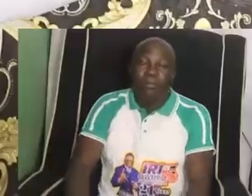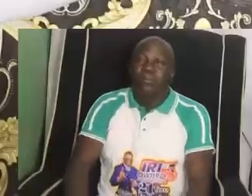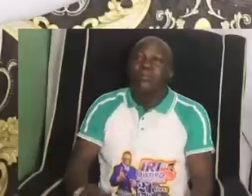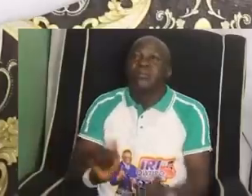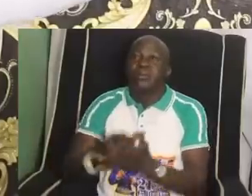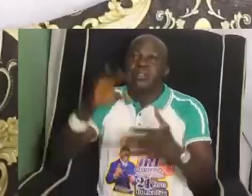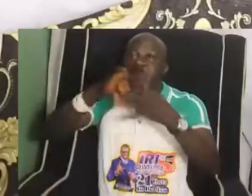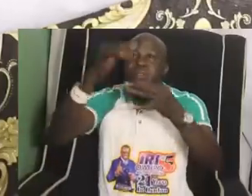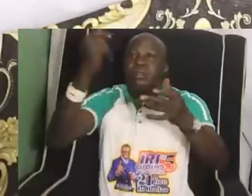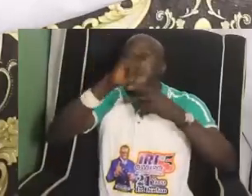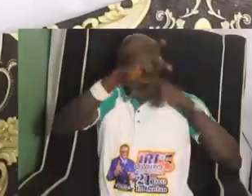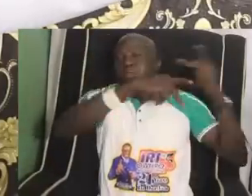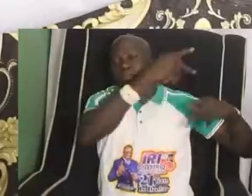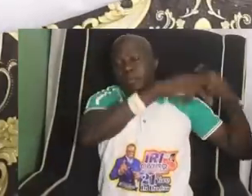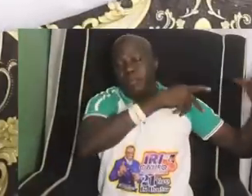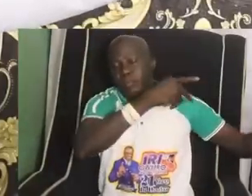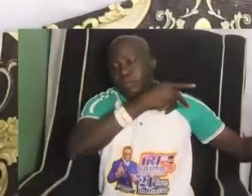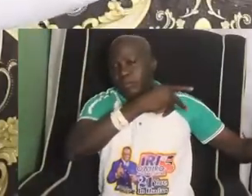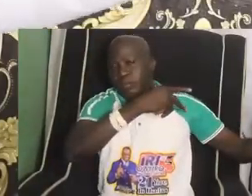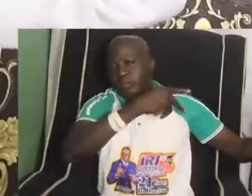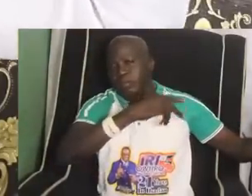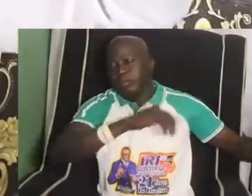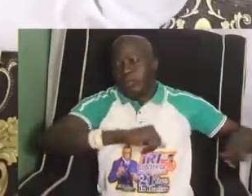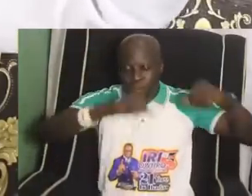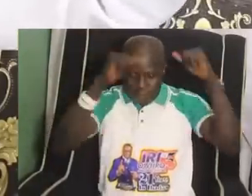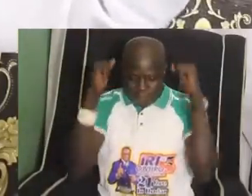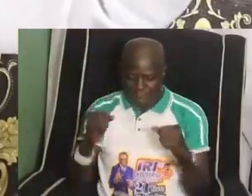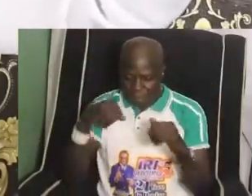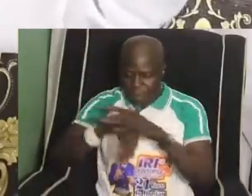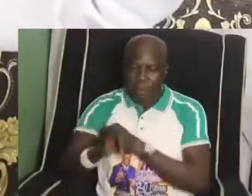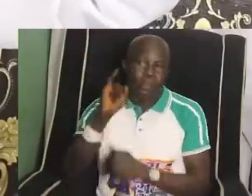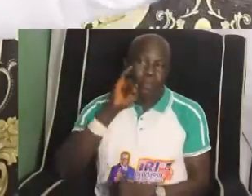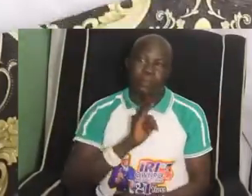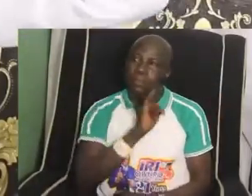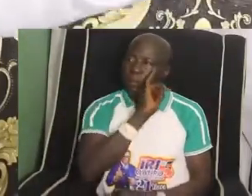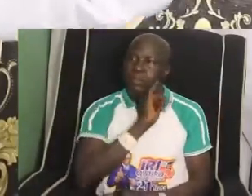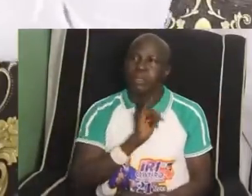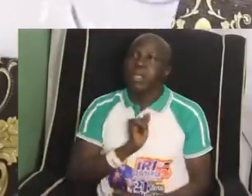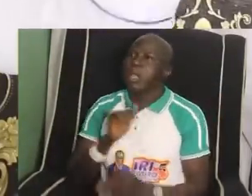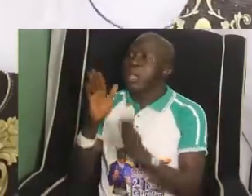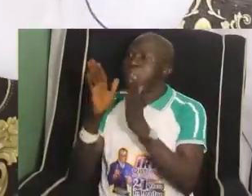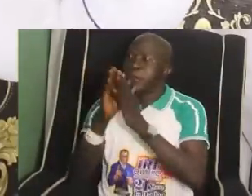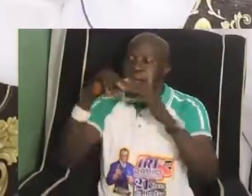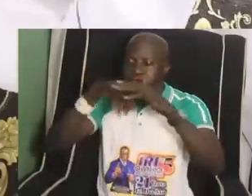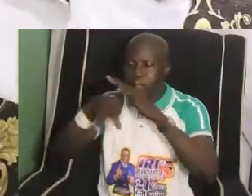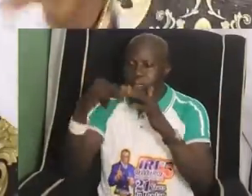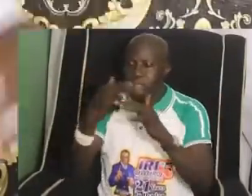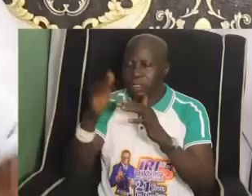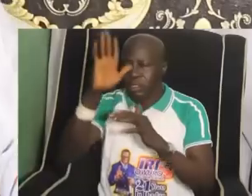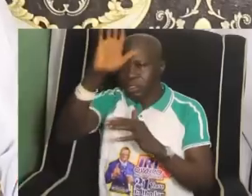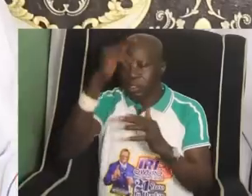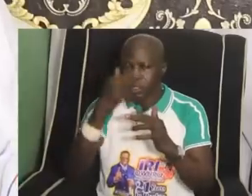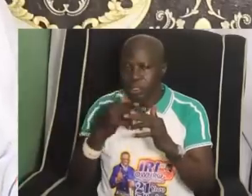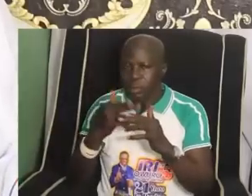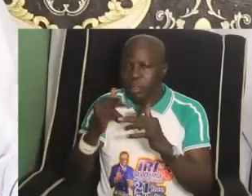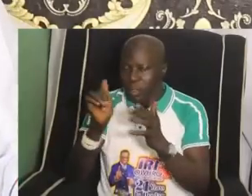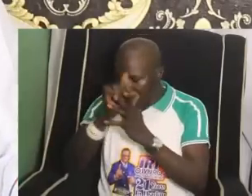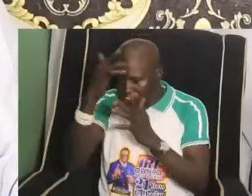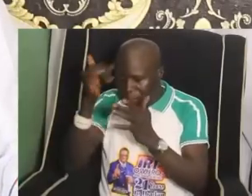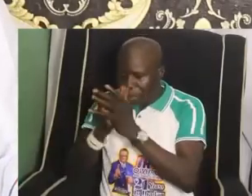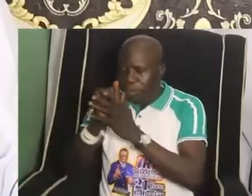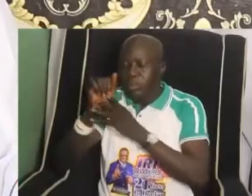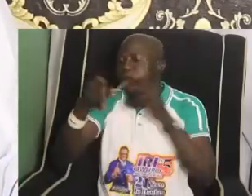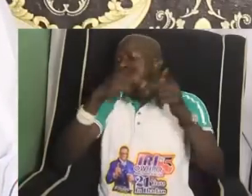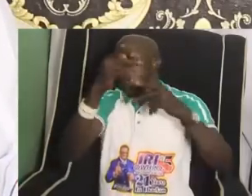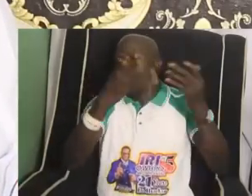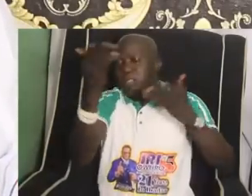Me awon woli. Praise of the prophet. Agbara Israel. Man in Israel. O gbadura ni oruko re. I pray in your name. Tori iranse yi.